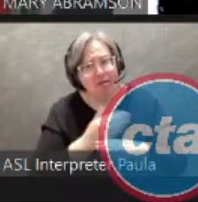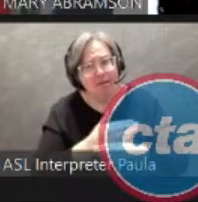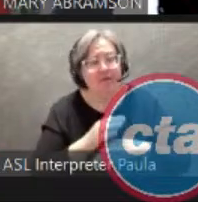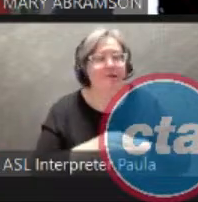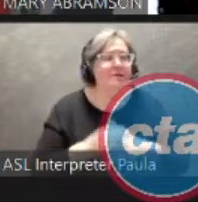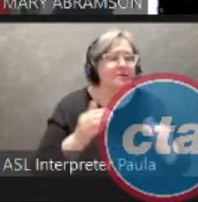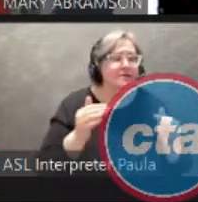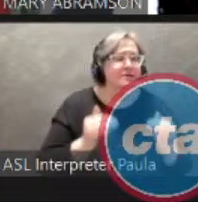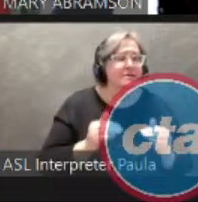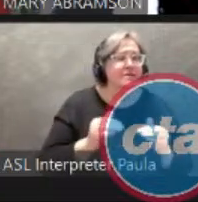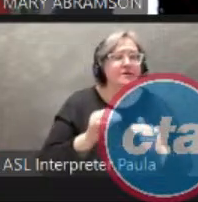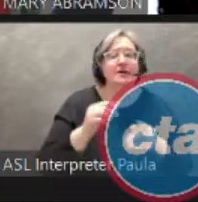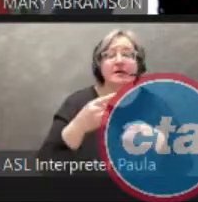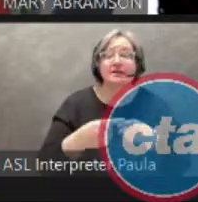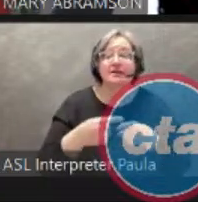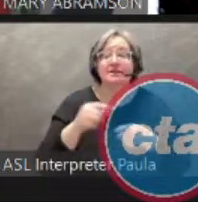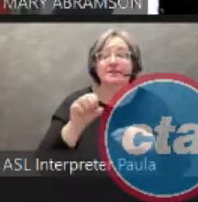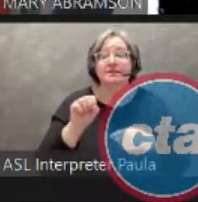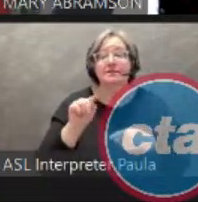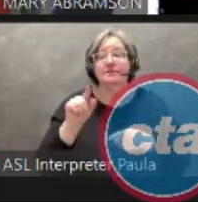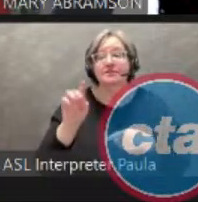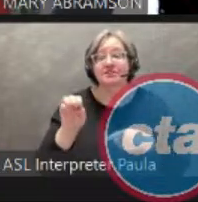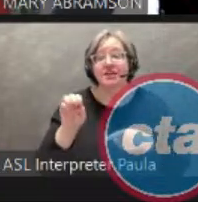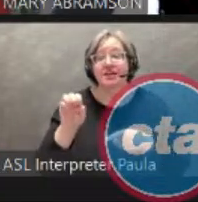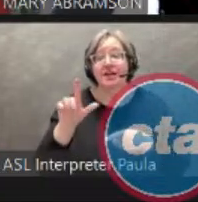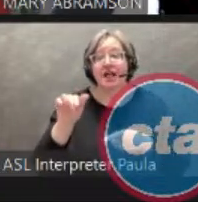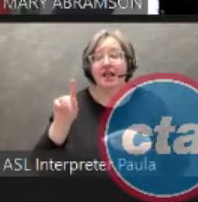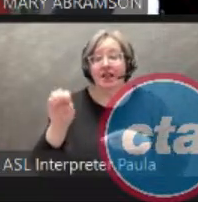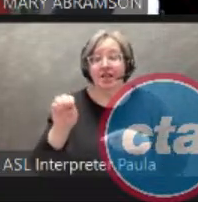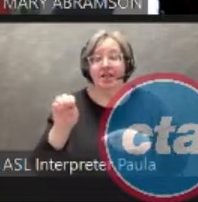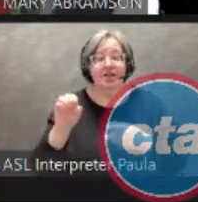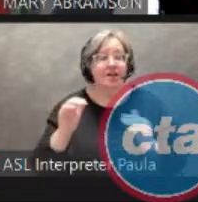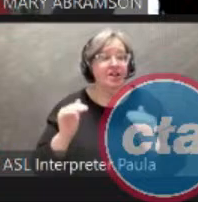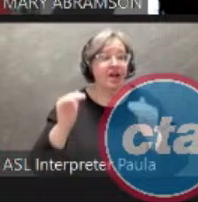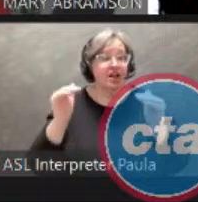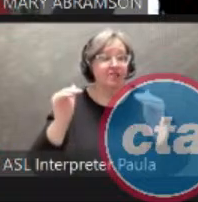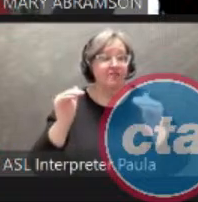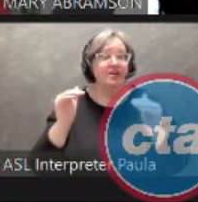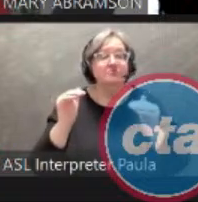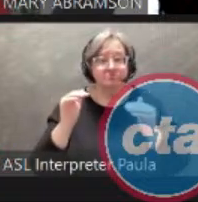Elevated Station, which we're expecting to have bids open very shortly.